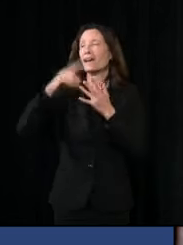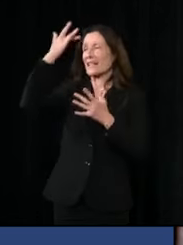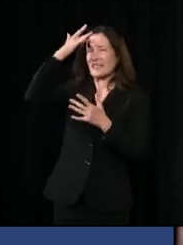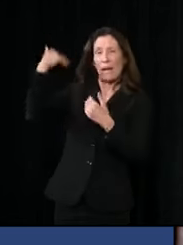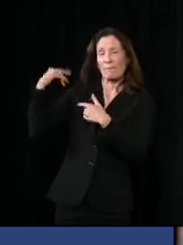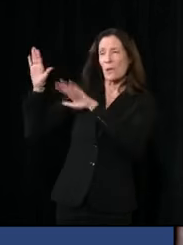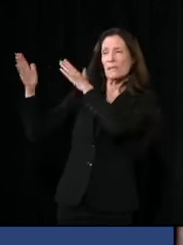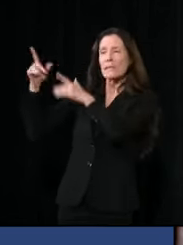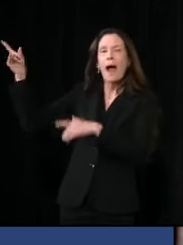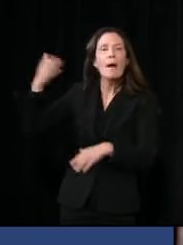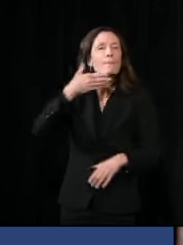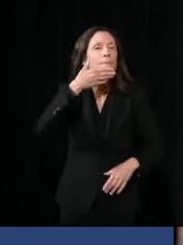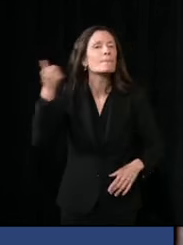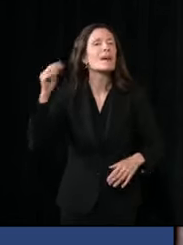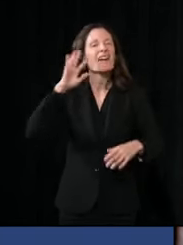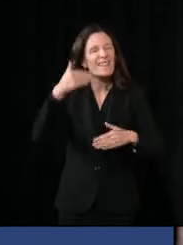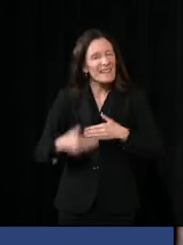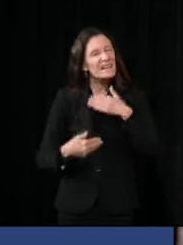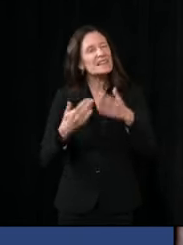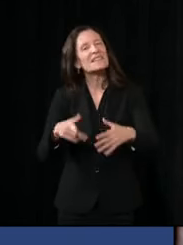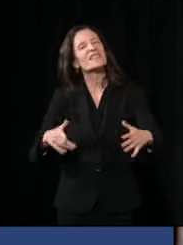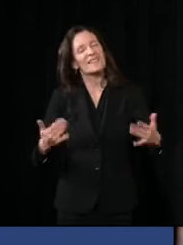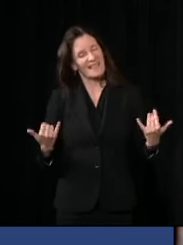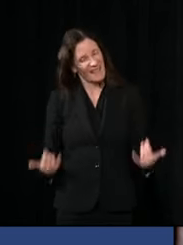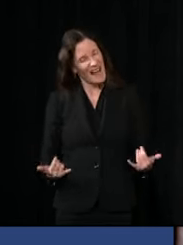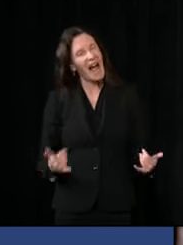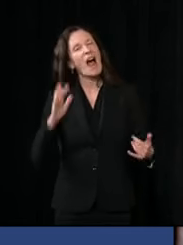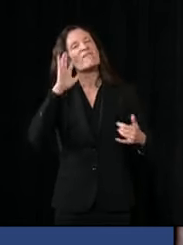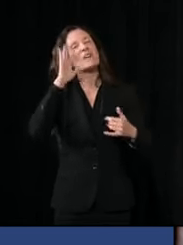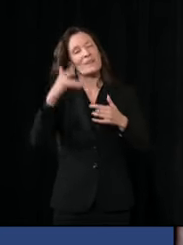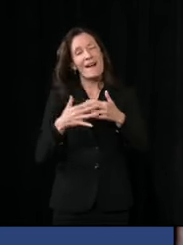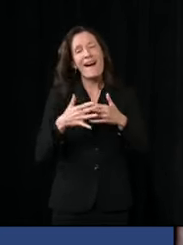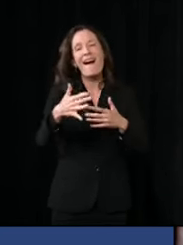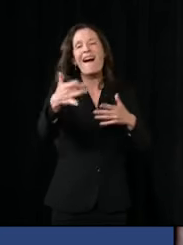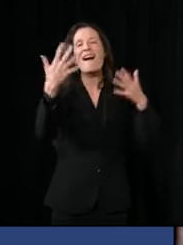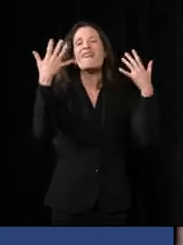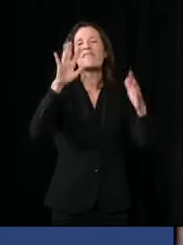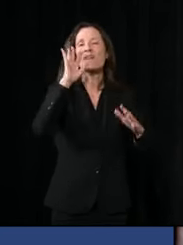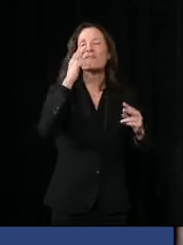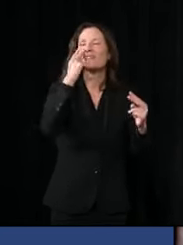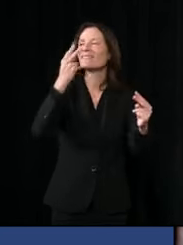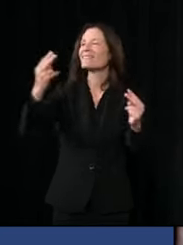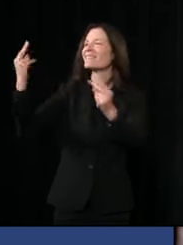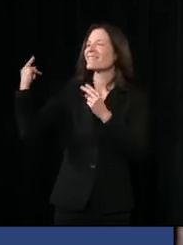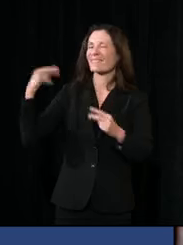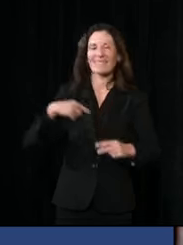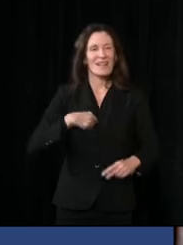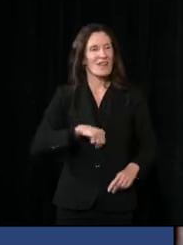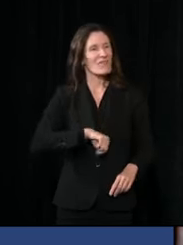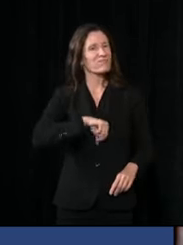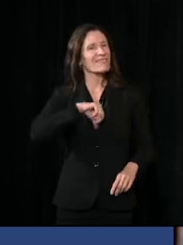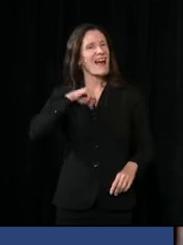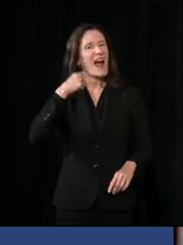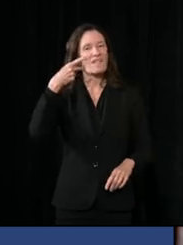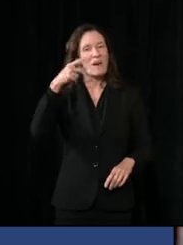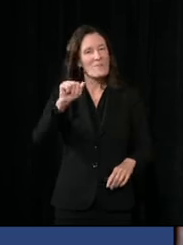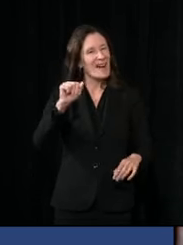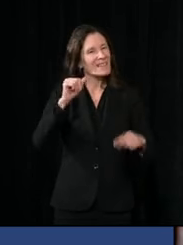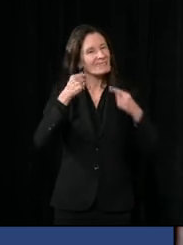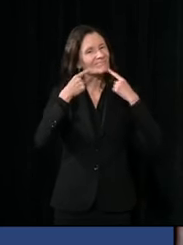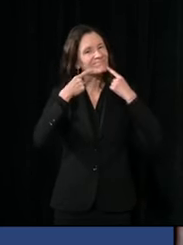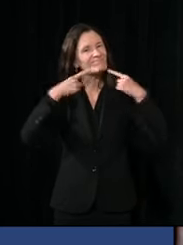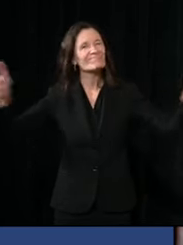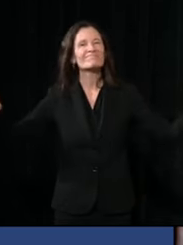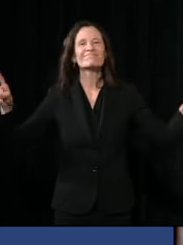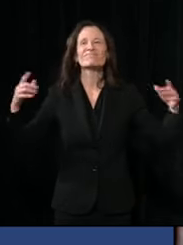optimism. In my 5 years as governor, I have never been more proud of our Commonwealth, and I have never been more lifted by the